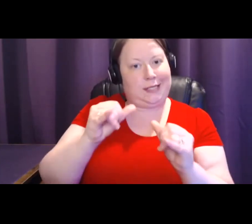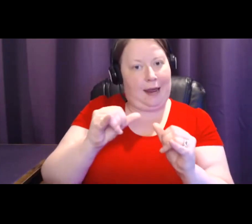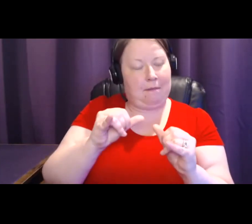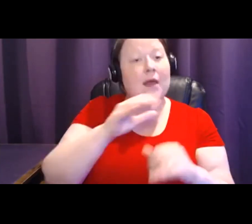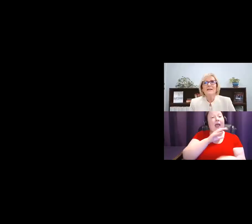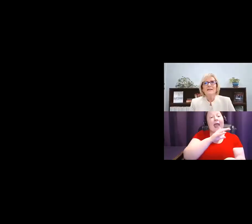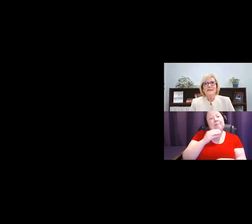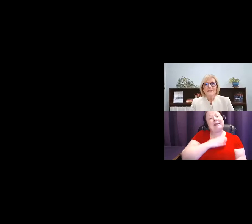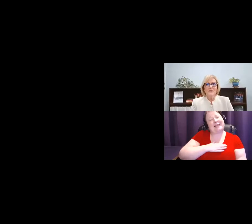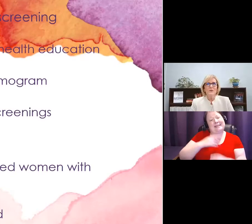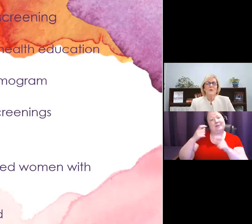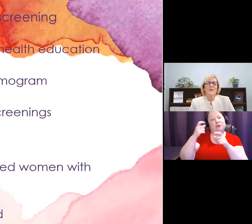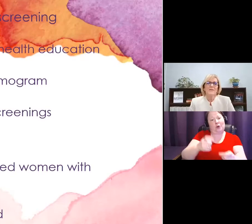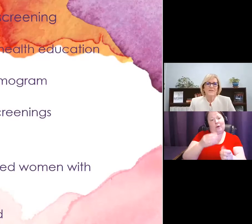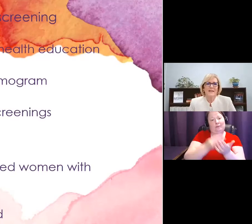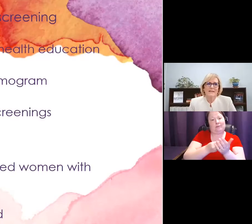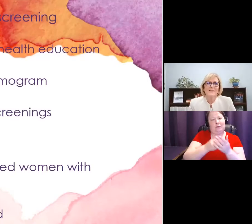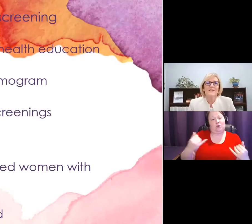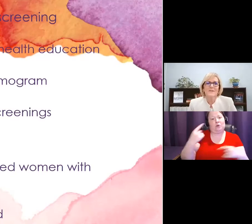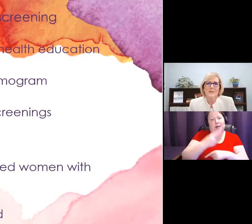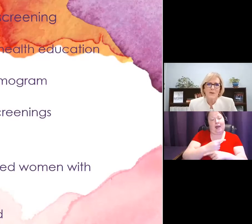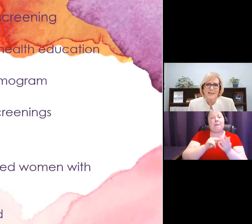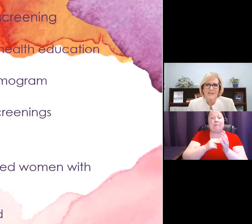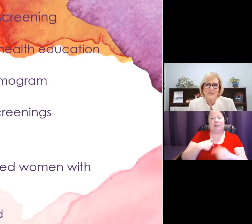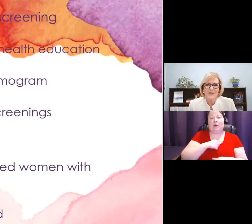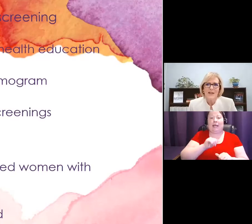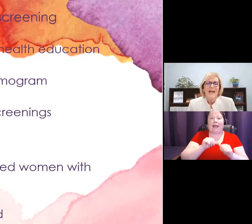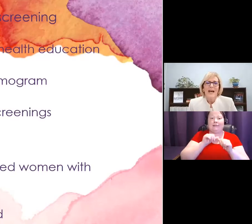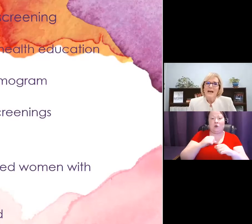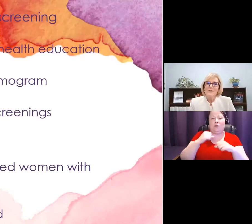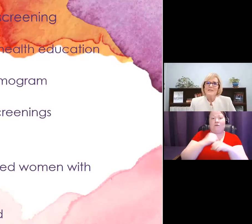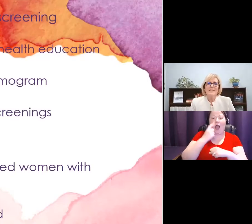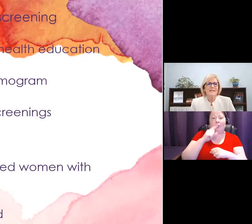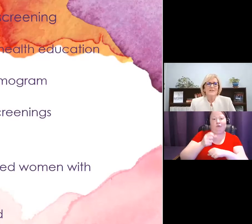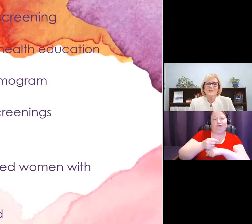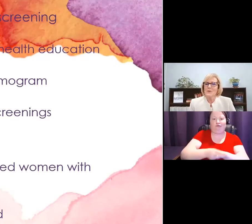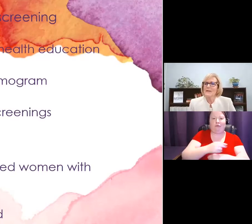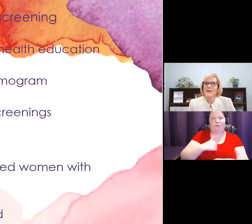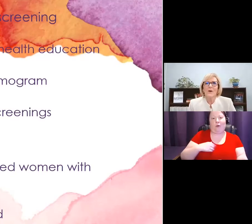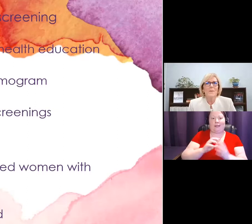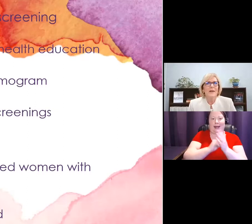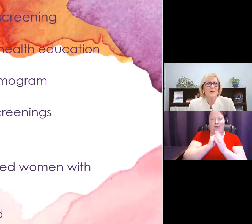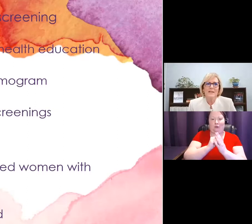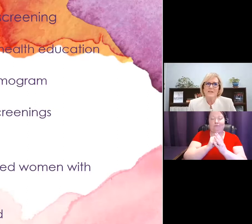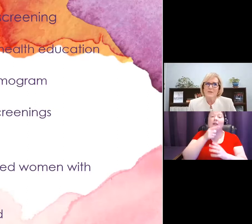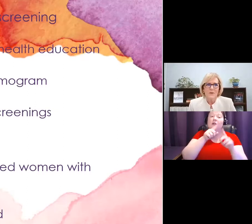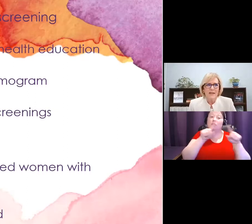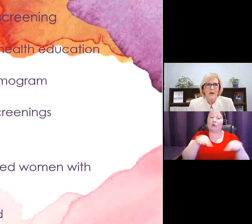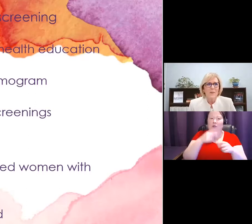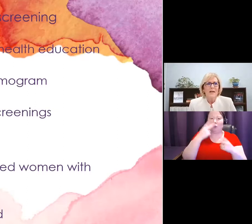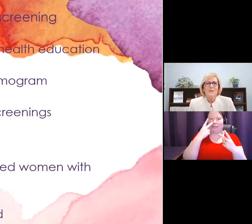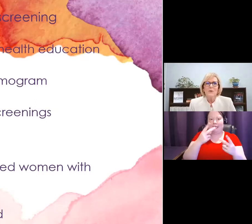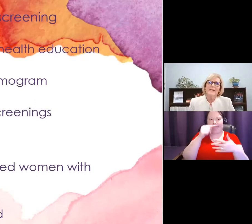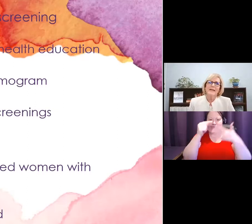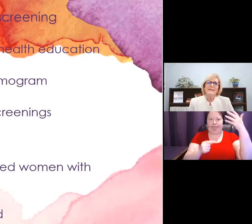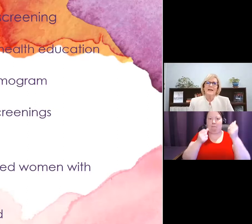so that we can continue the fight to defeat breast cancer. As you can see on this screen, there are many ways that you can